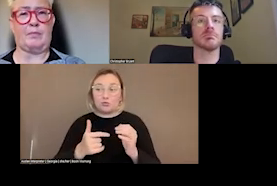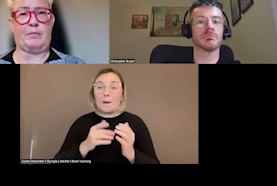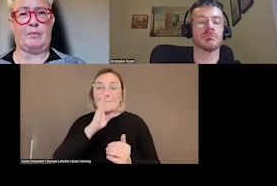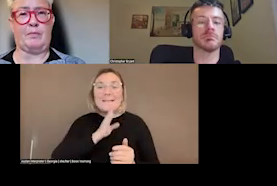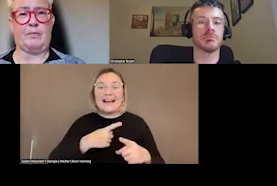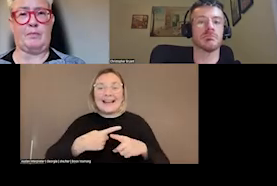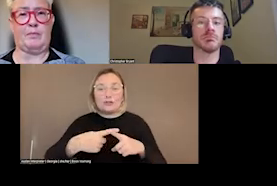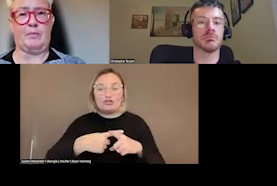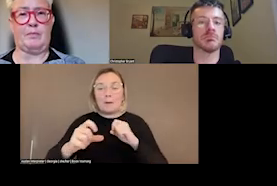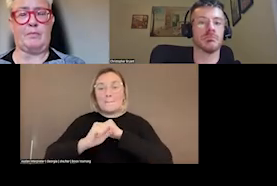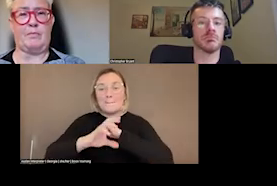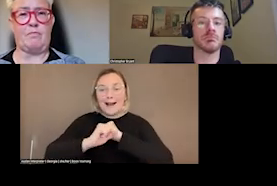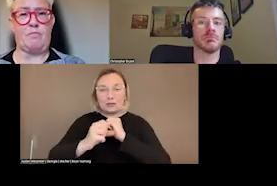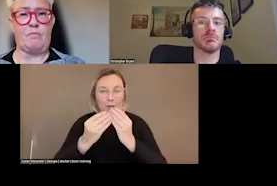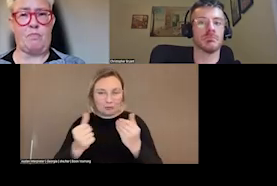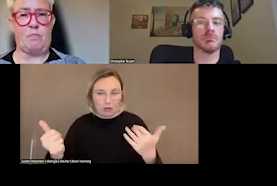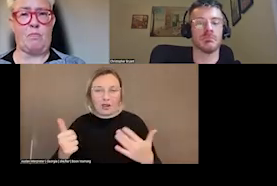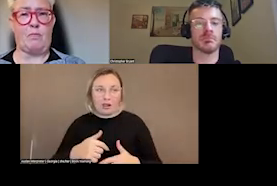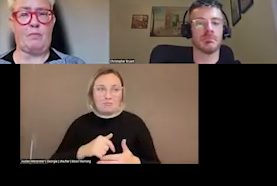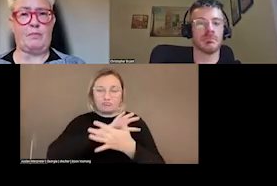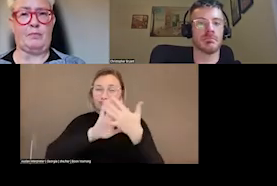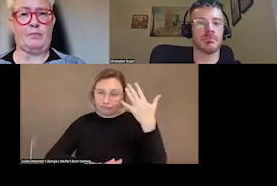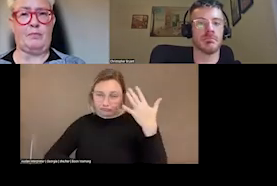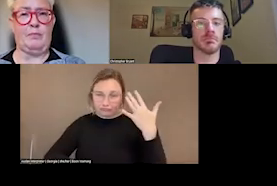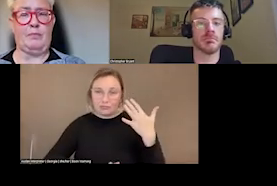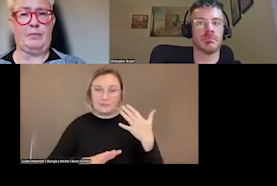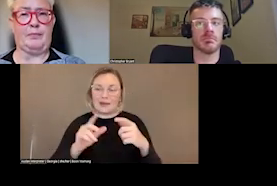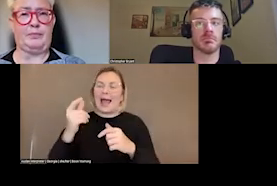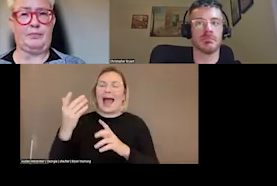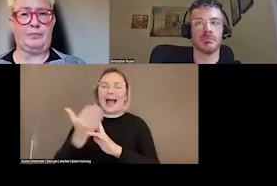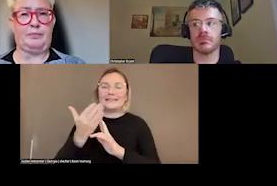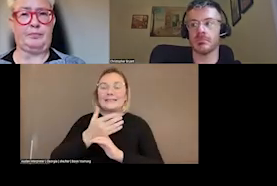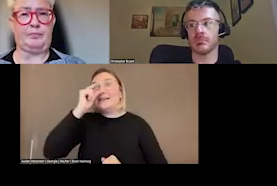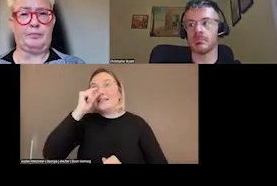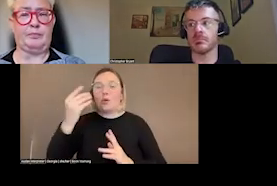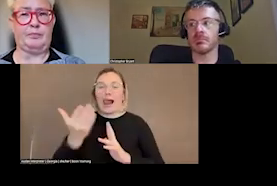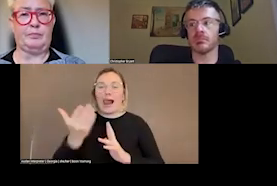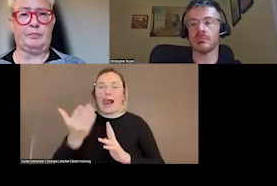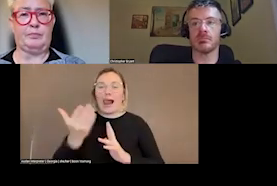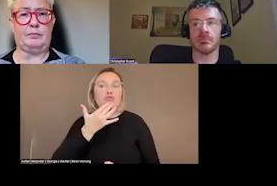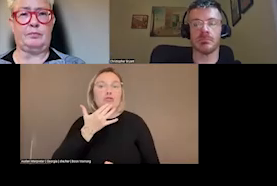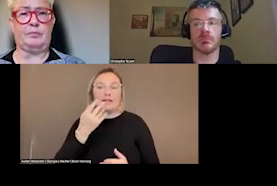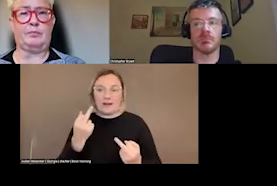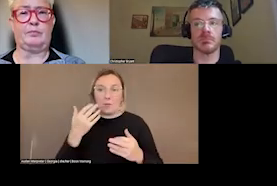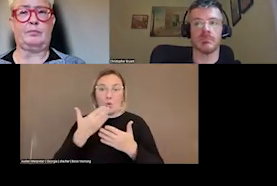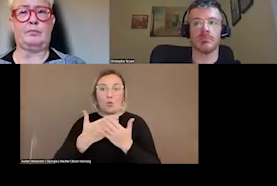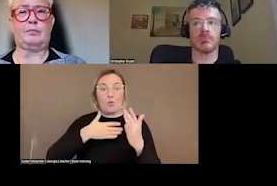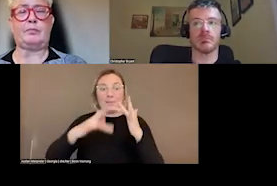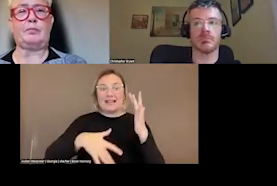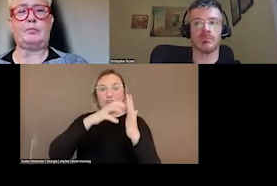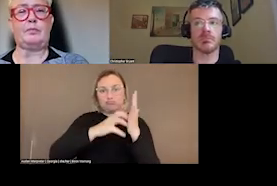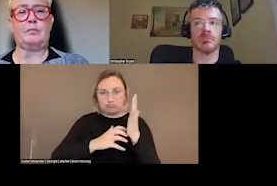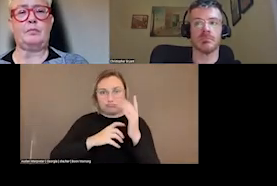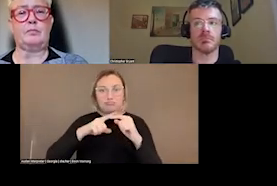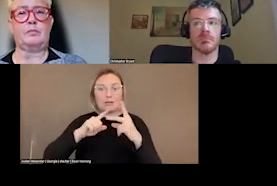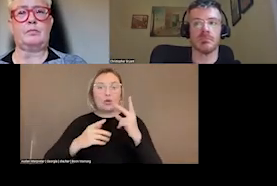marketing material. We'll have a whole range of potential access costs available on our website, but also